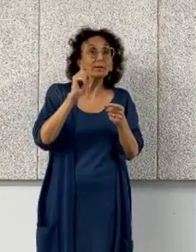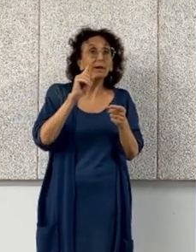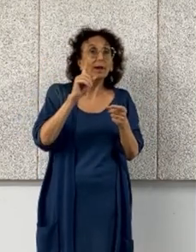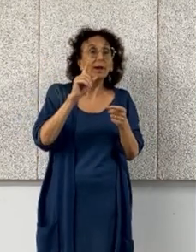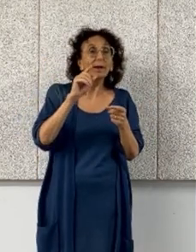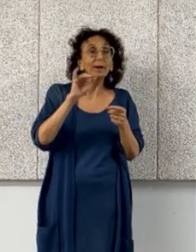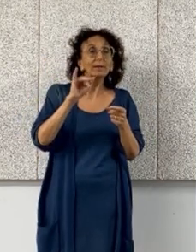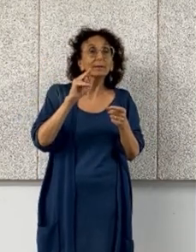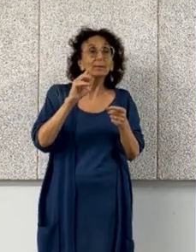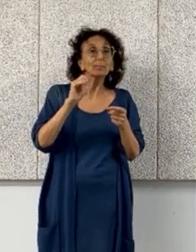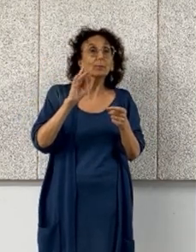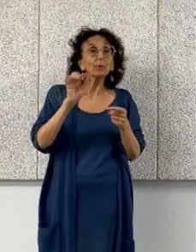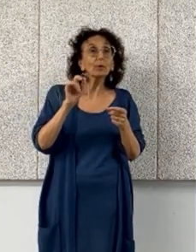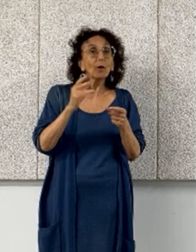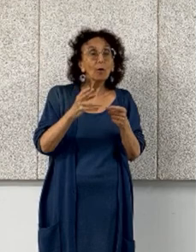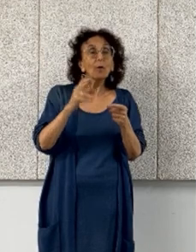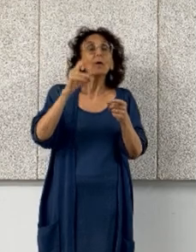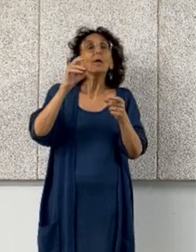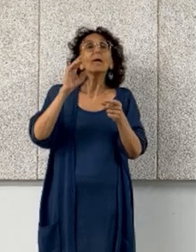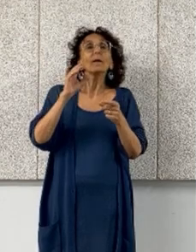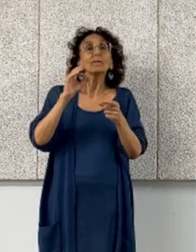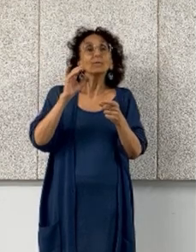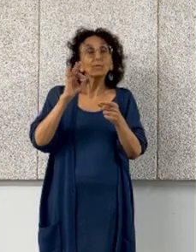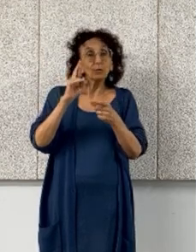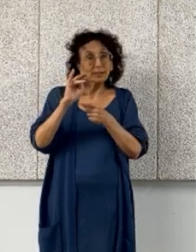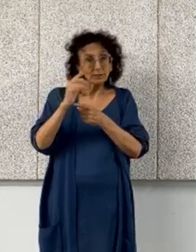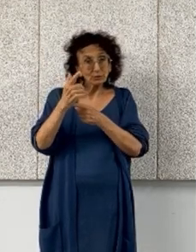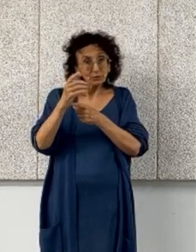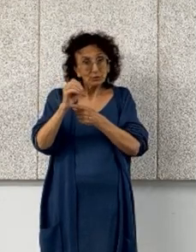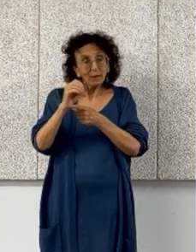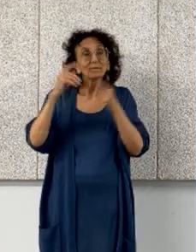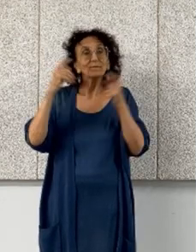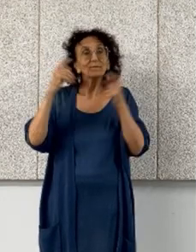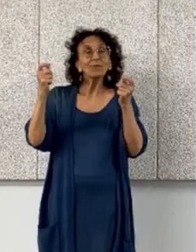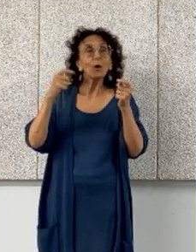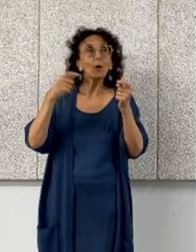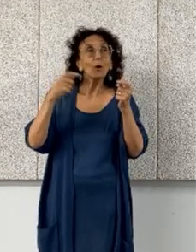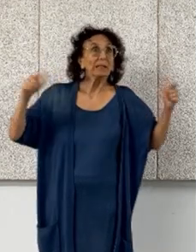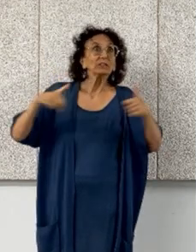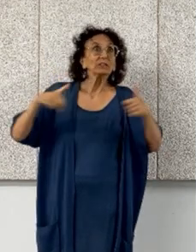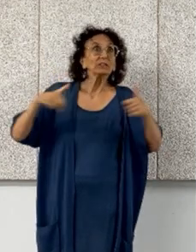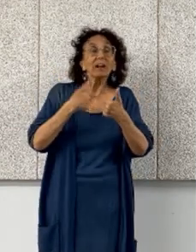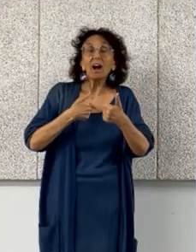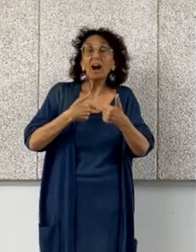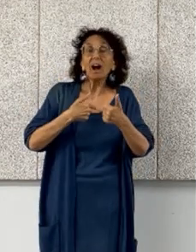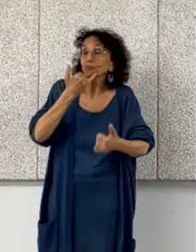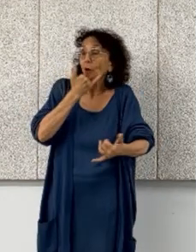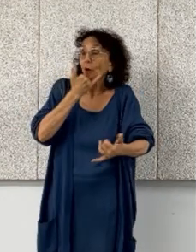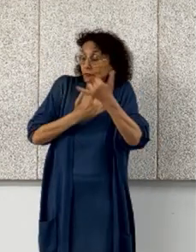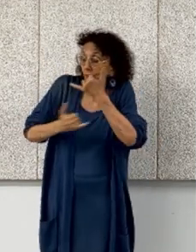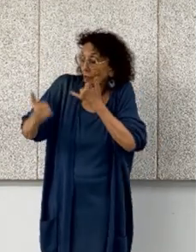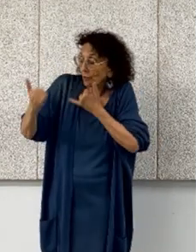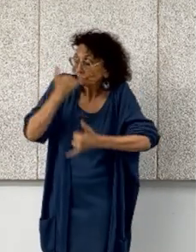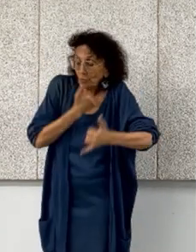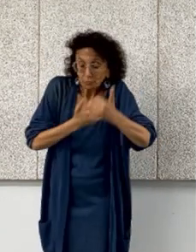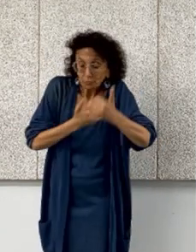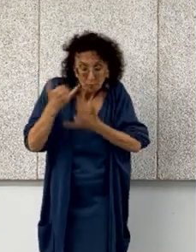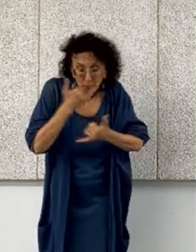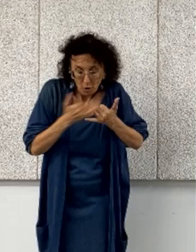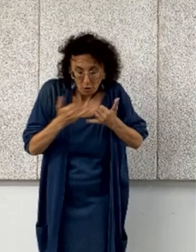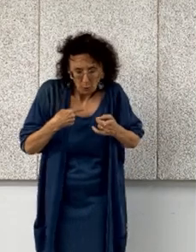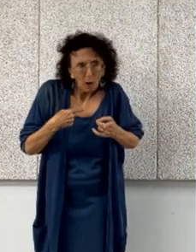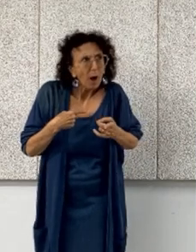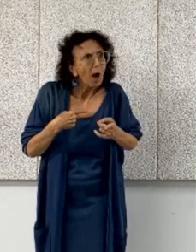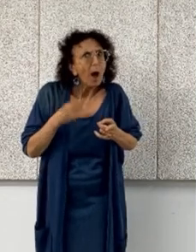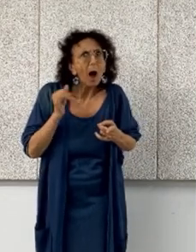was a huge, huge challenge, and I did so many things wrong, but at the end of it, I thought, I want to keep